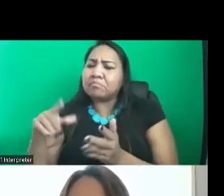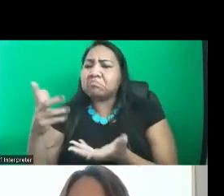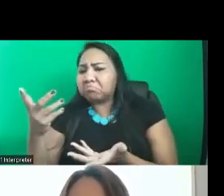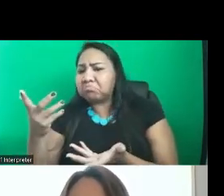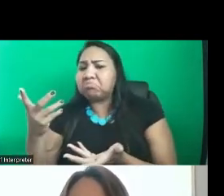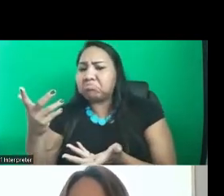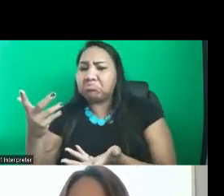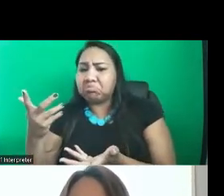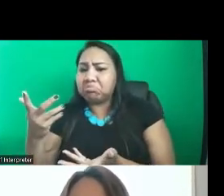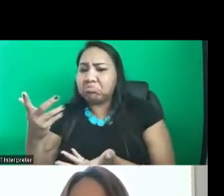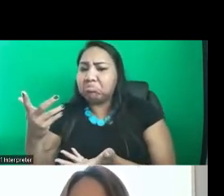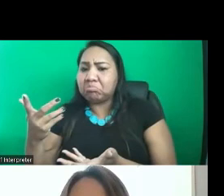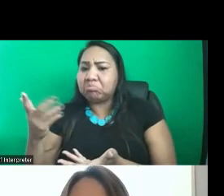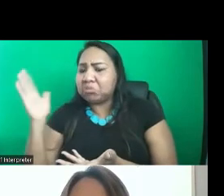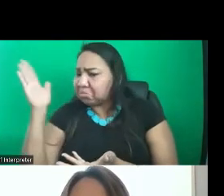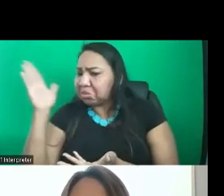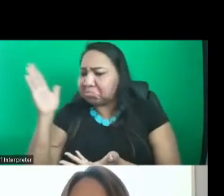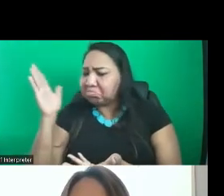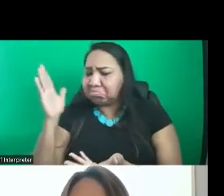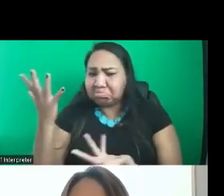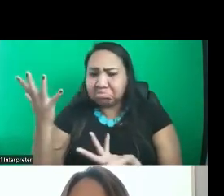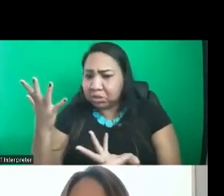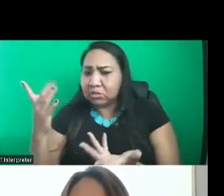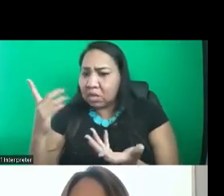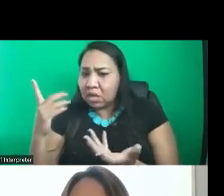talk to us about how